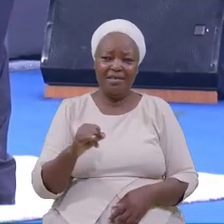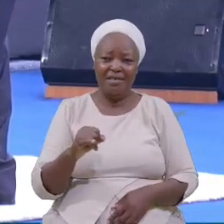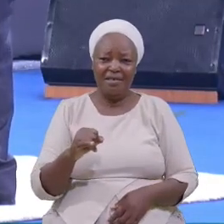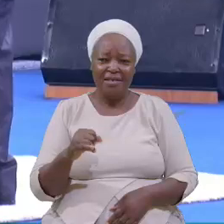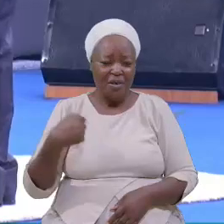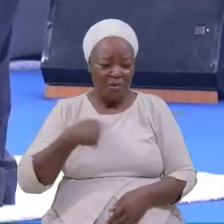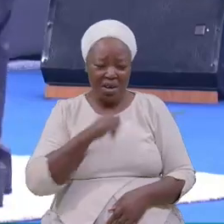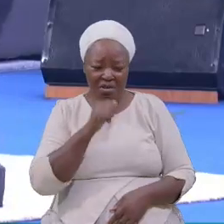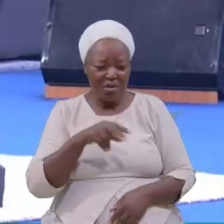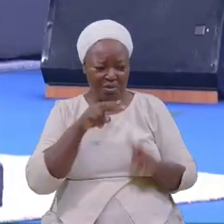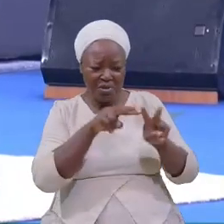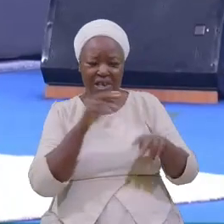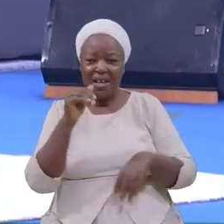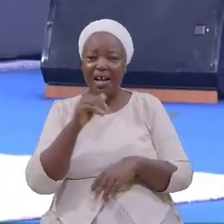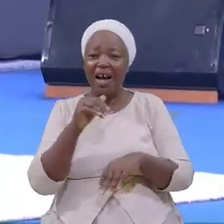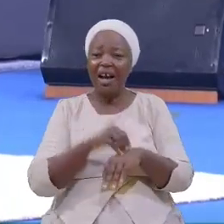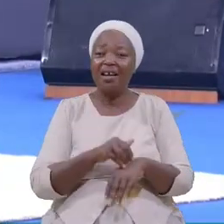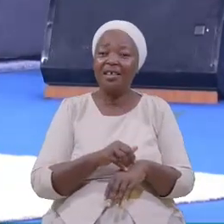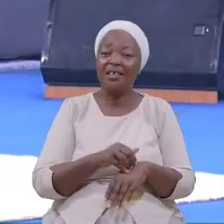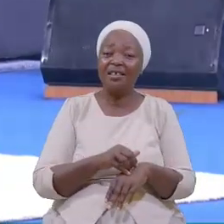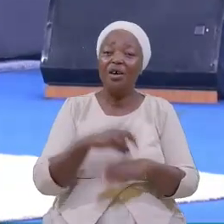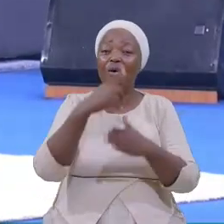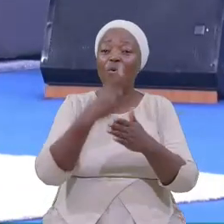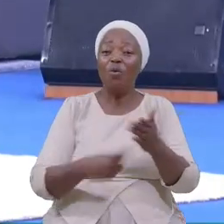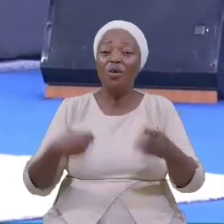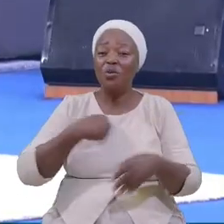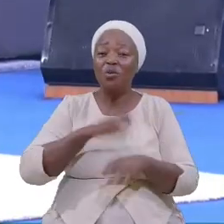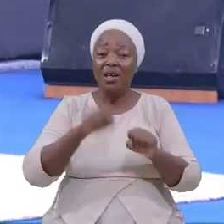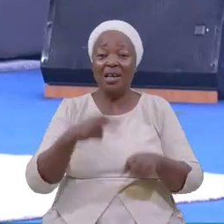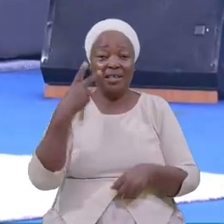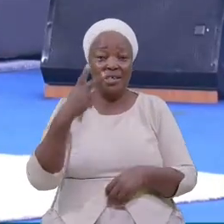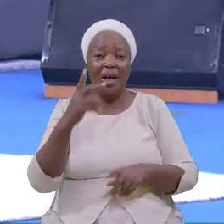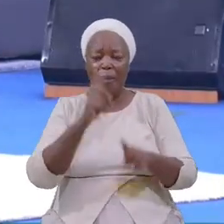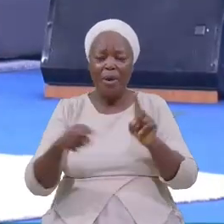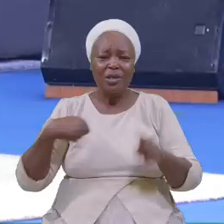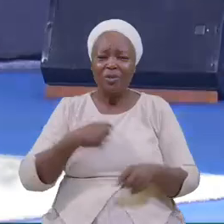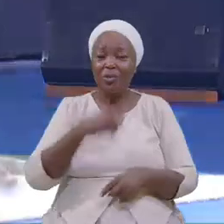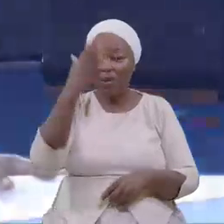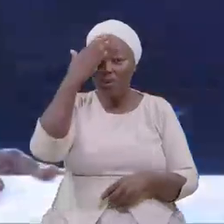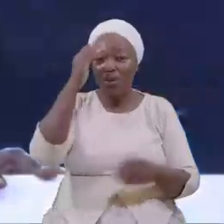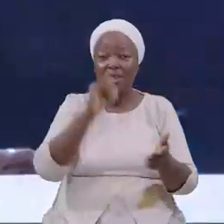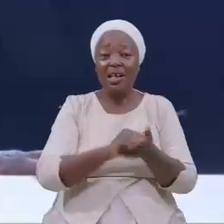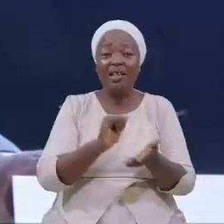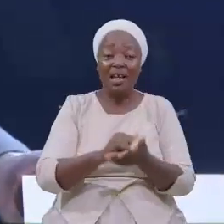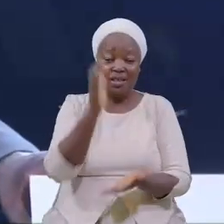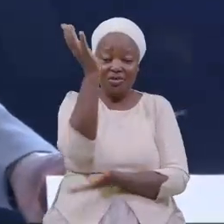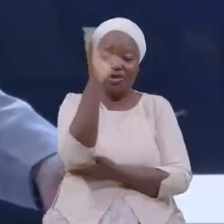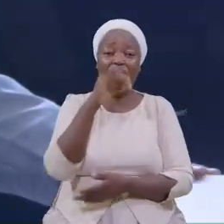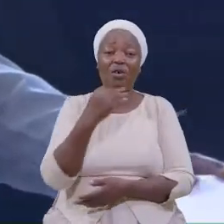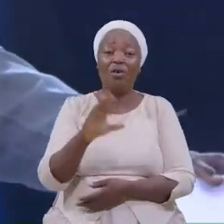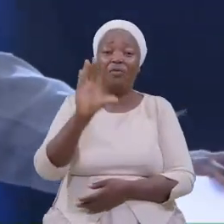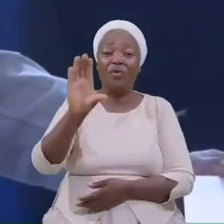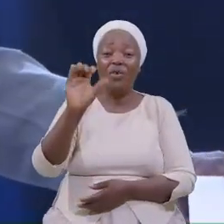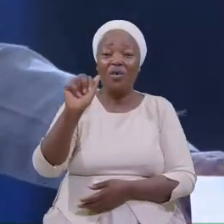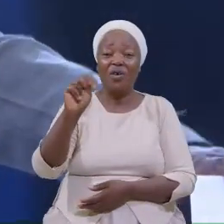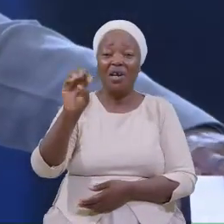not looking at what we can see, but we know that tree of cancer is